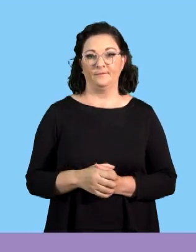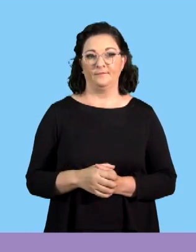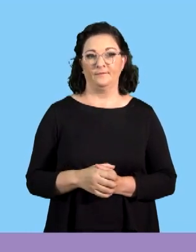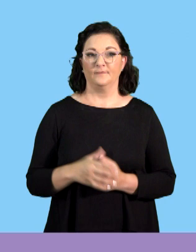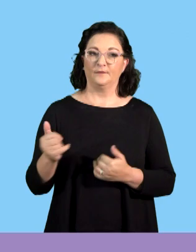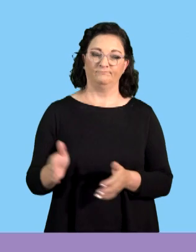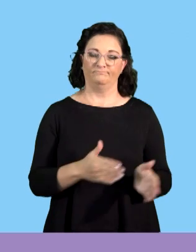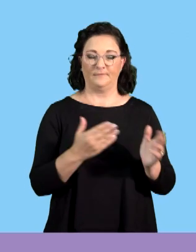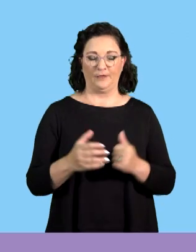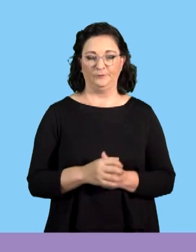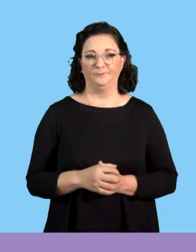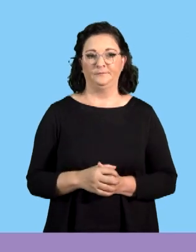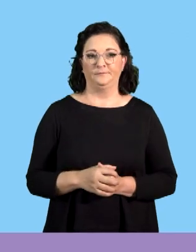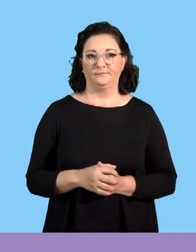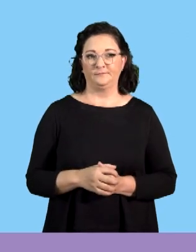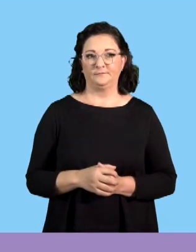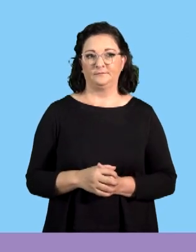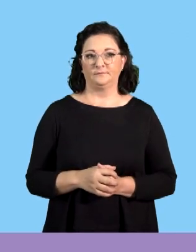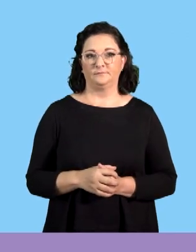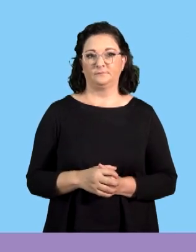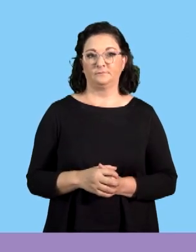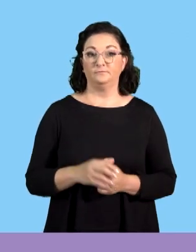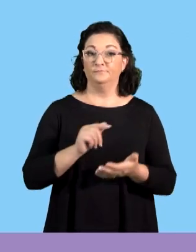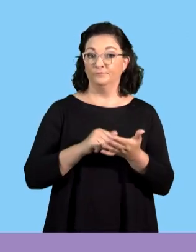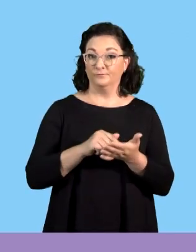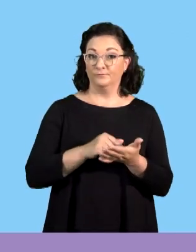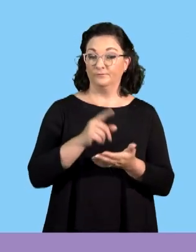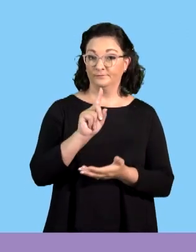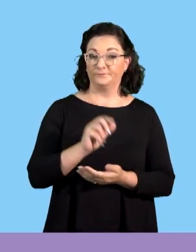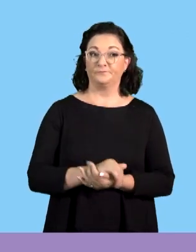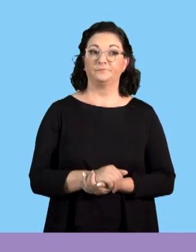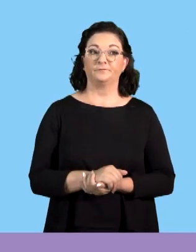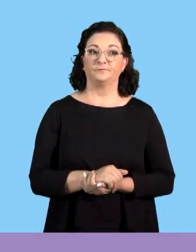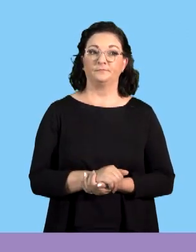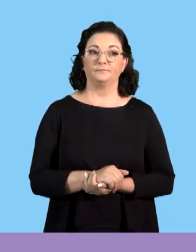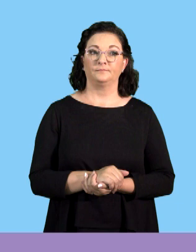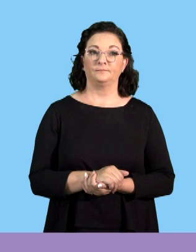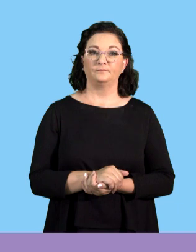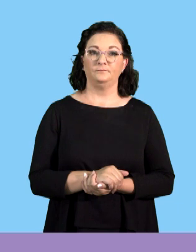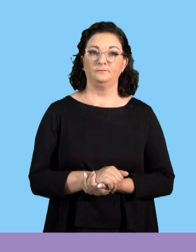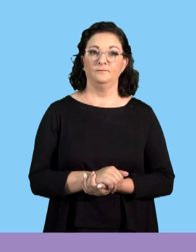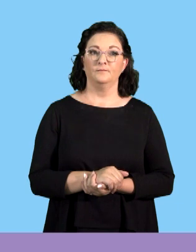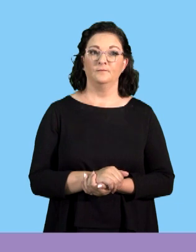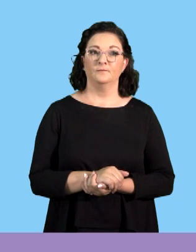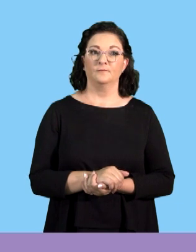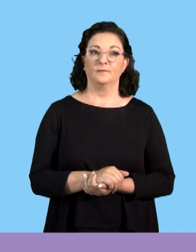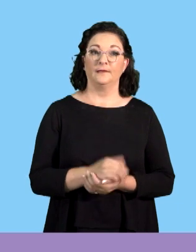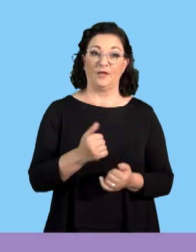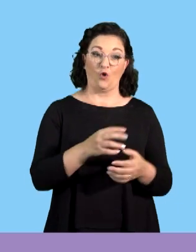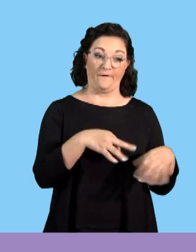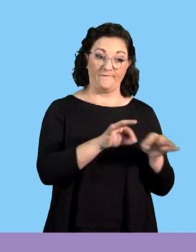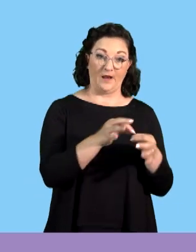6,493. And let's move to the next question. Calculate the same number